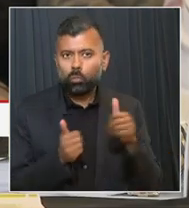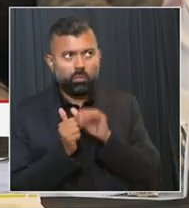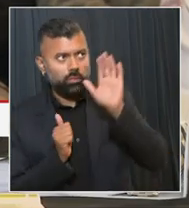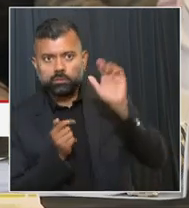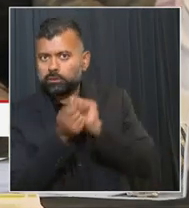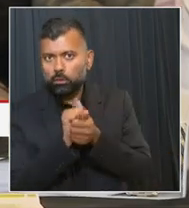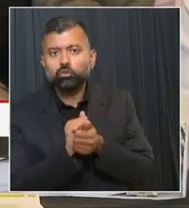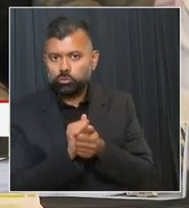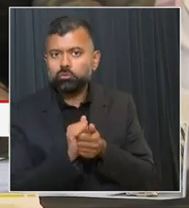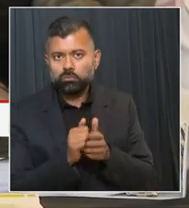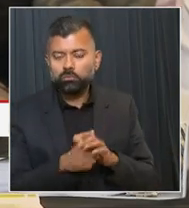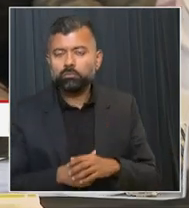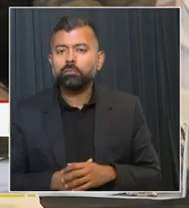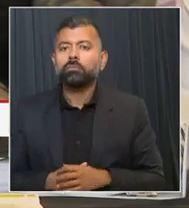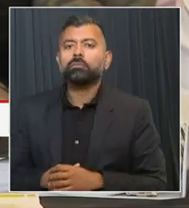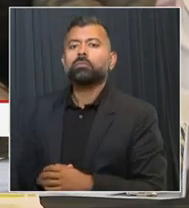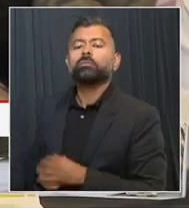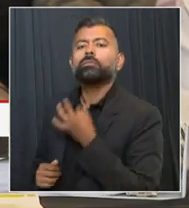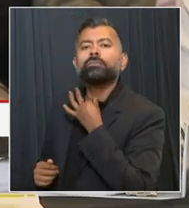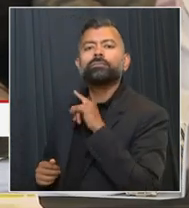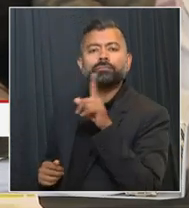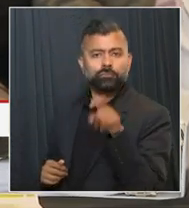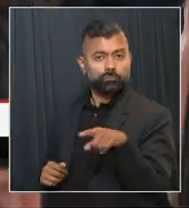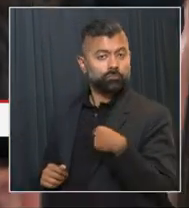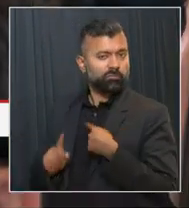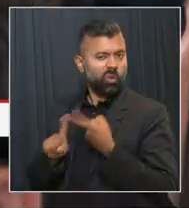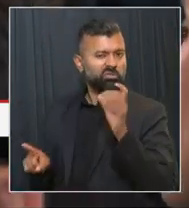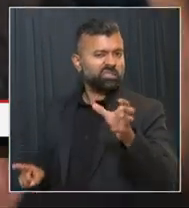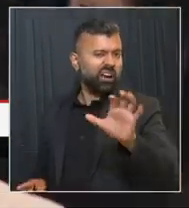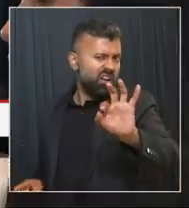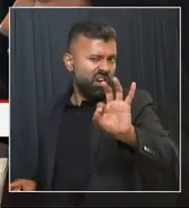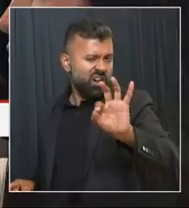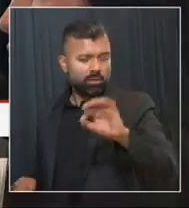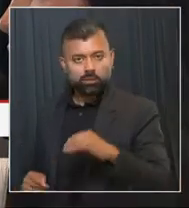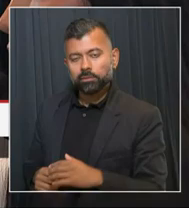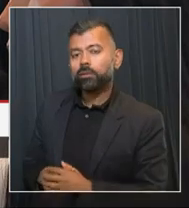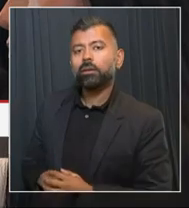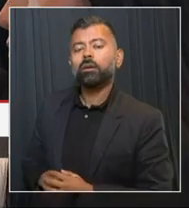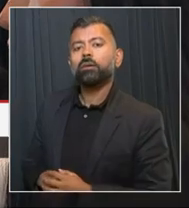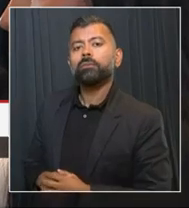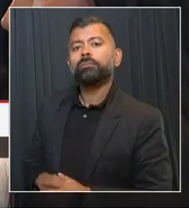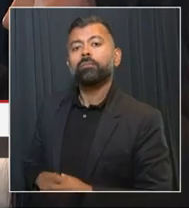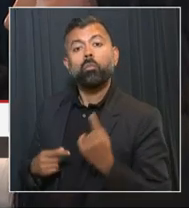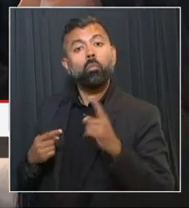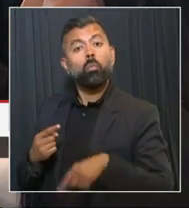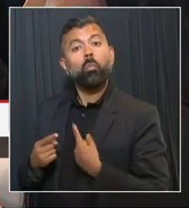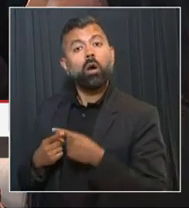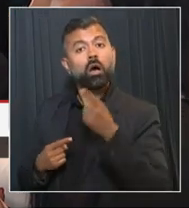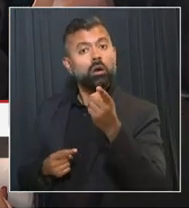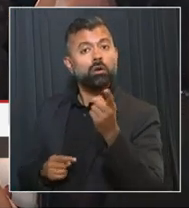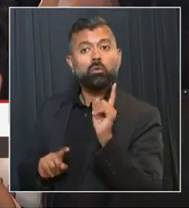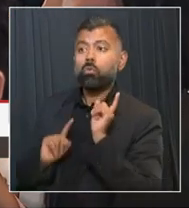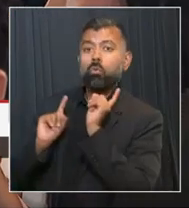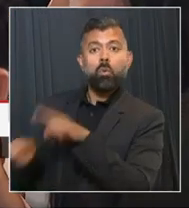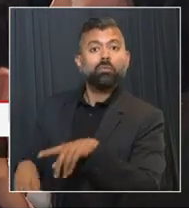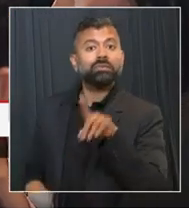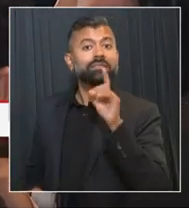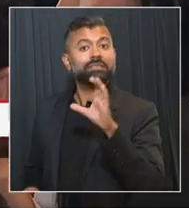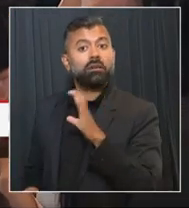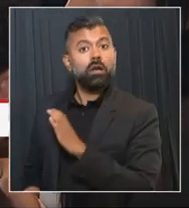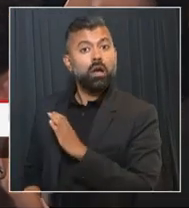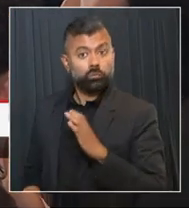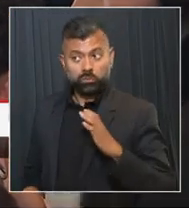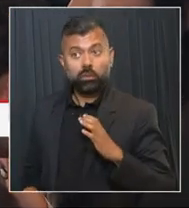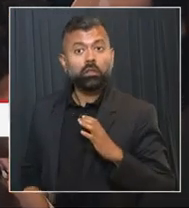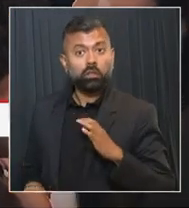to deliver remarks when you go before the council for the hearing. Obviously, that's not on the table right now. What is your message to the